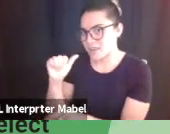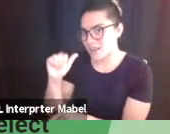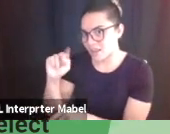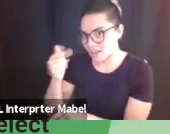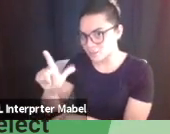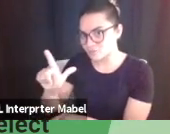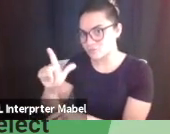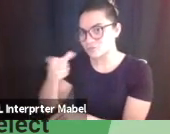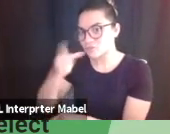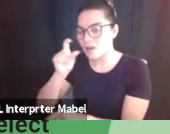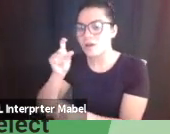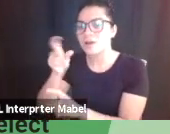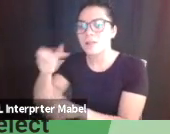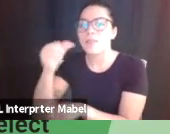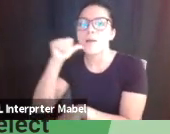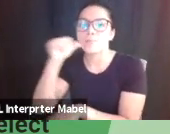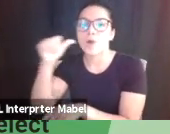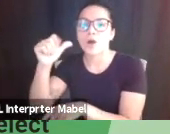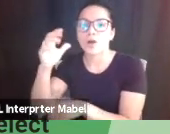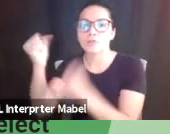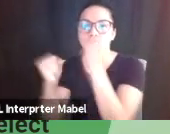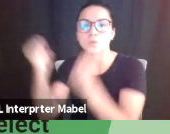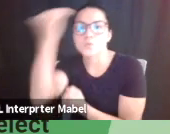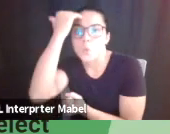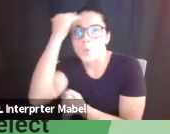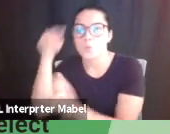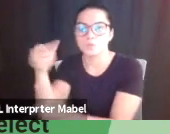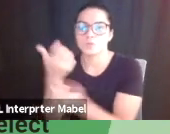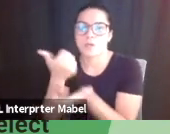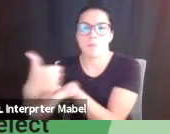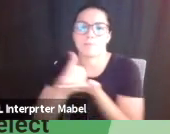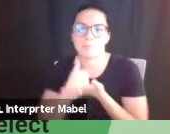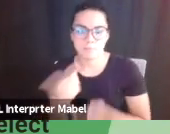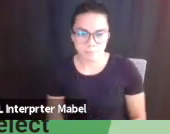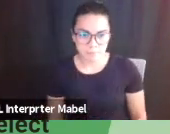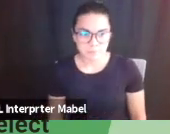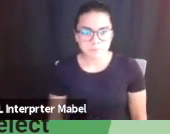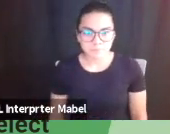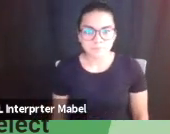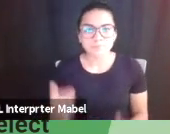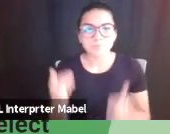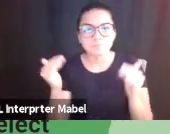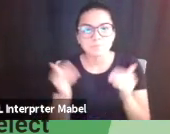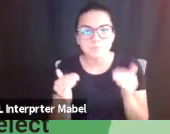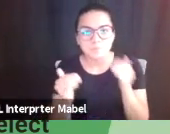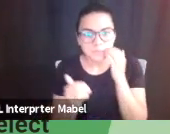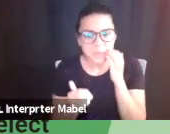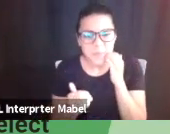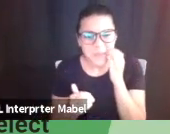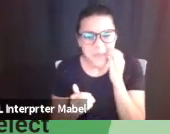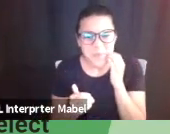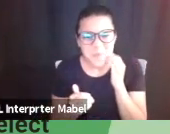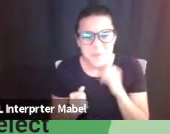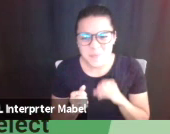issue. And then Holly says, defund and abolish law enforcement and the prison